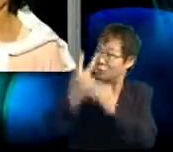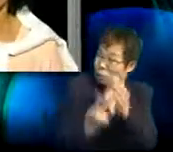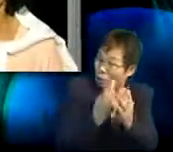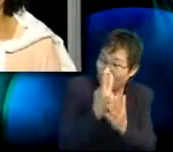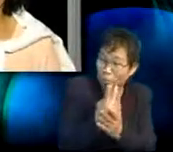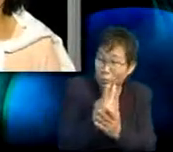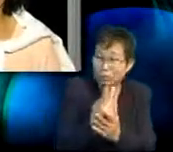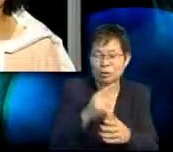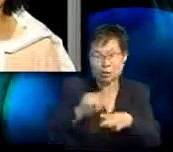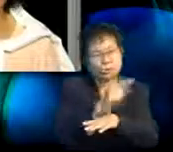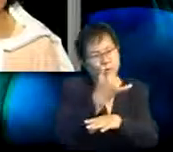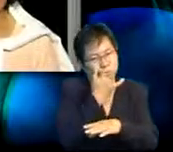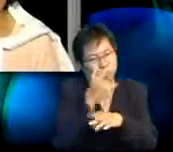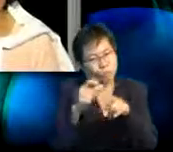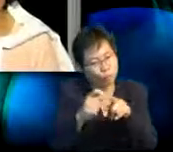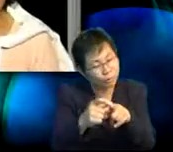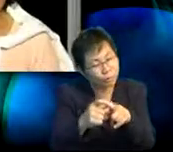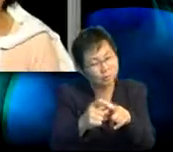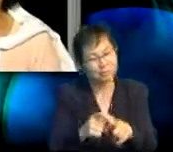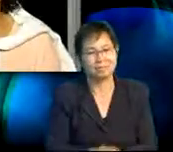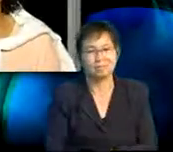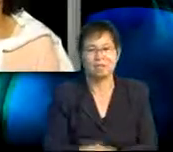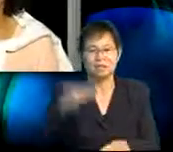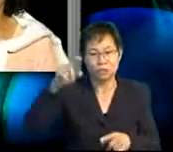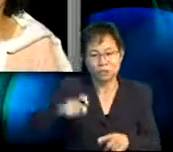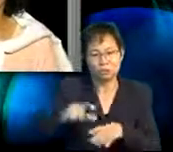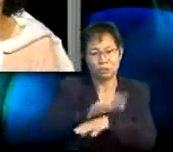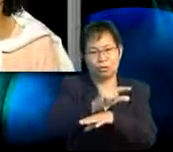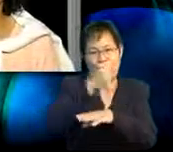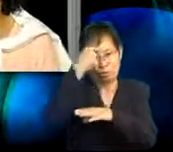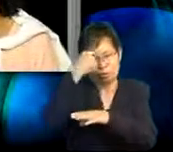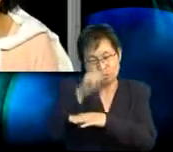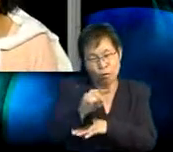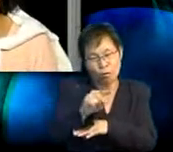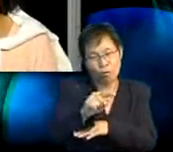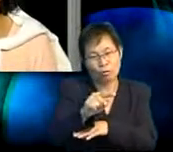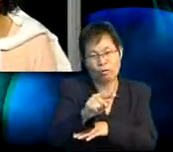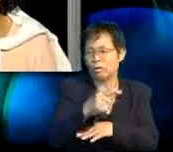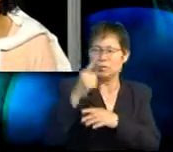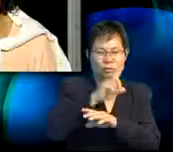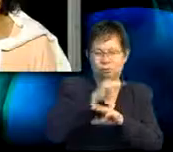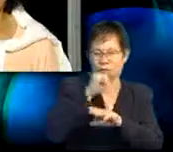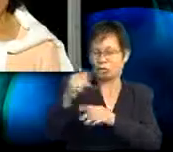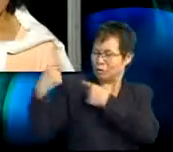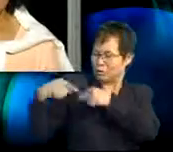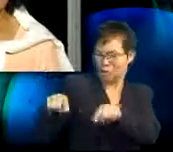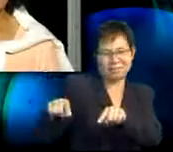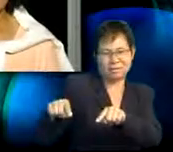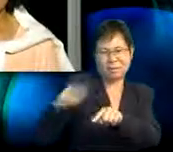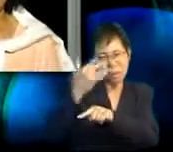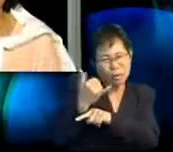Ibrahim used the wrong word. He should have used for, not since.